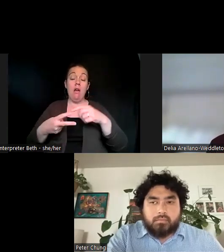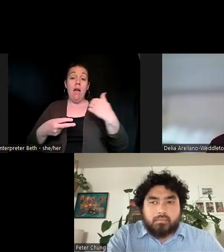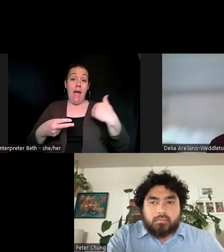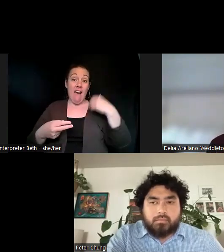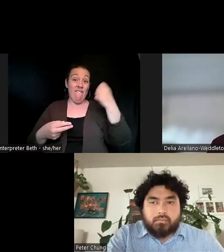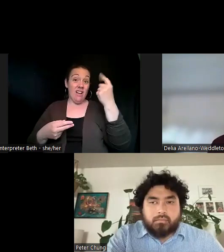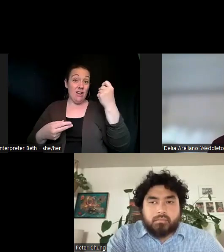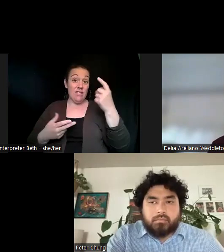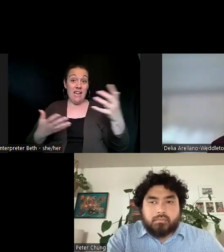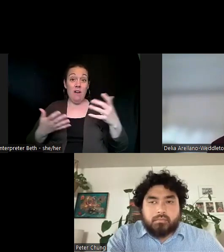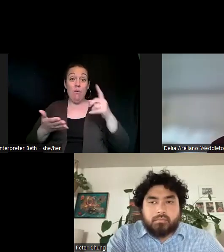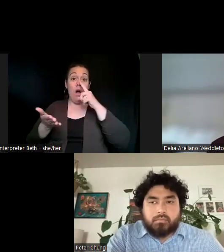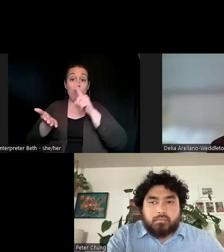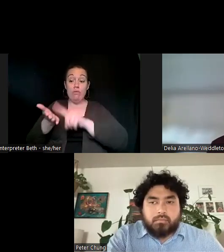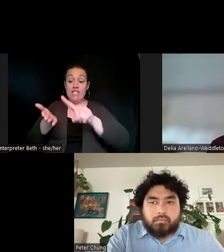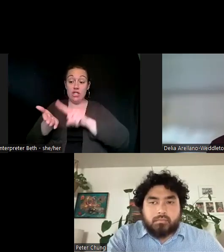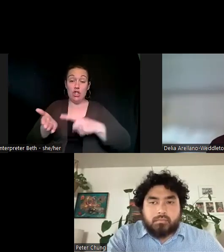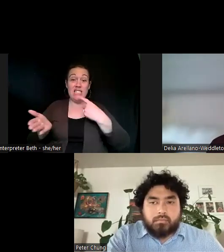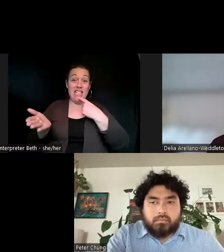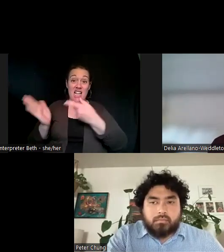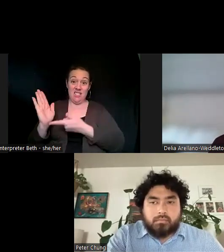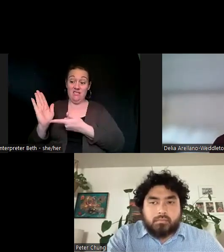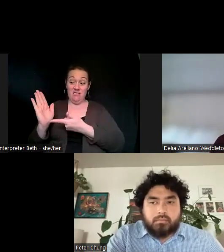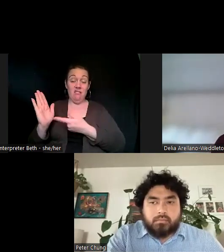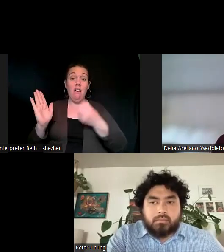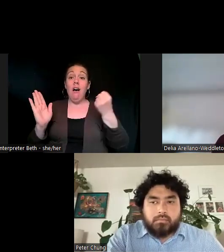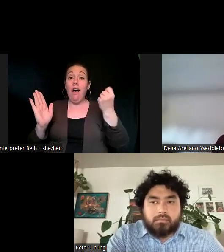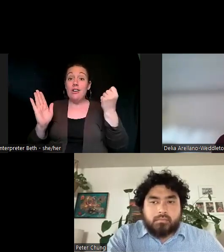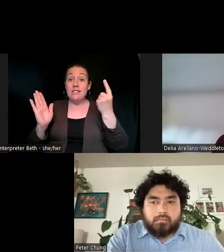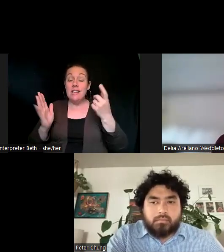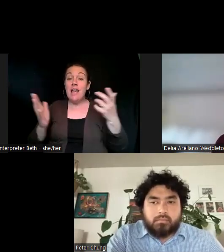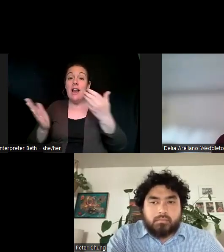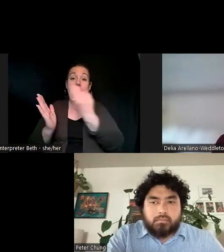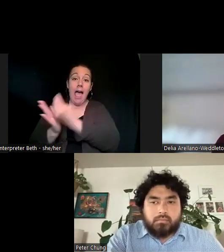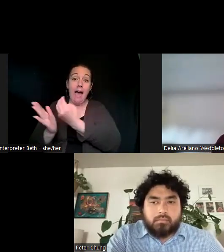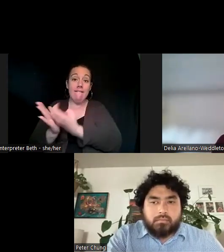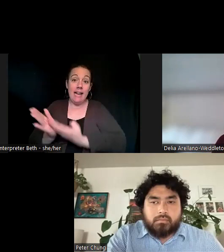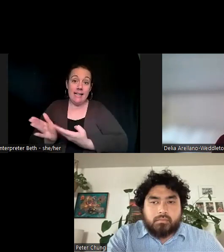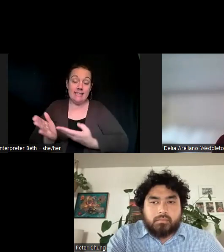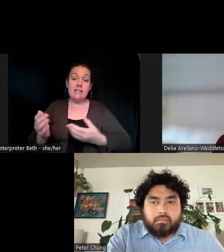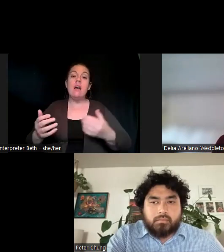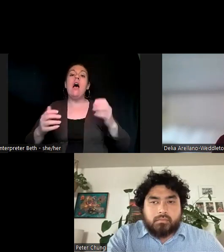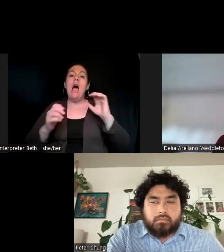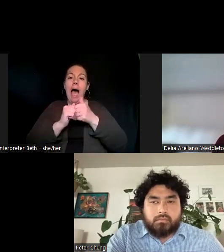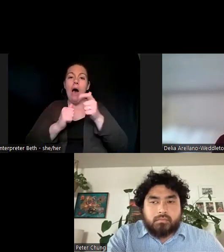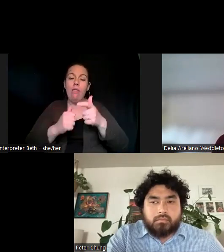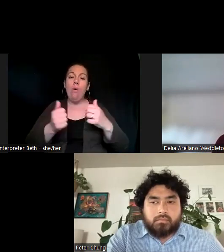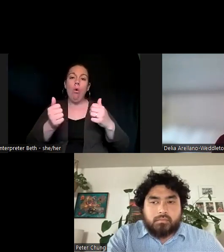says, like what is the evidence that actually will drive the impacts that you want to see for students.